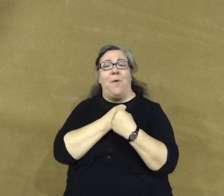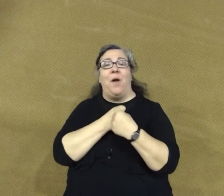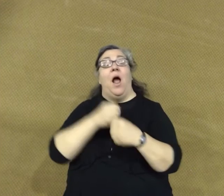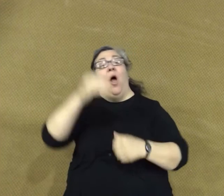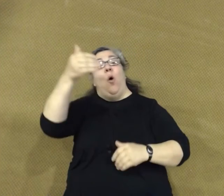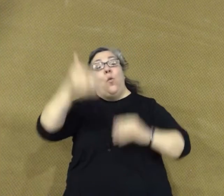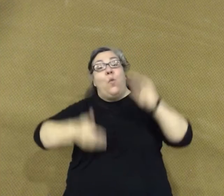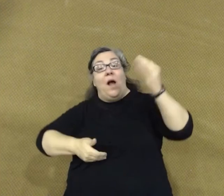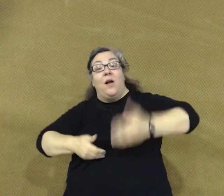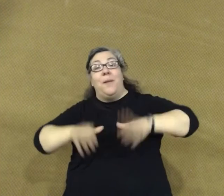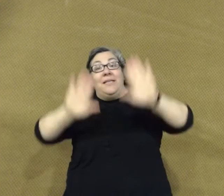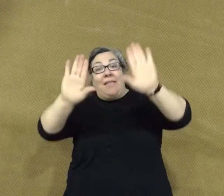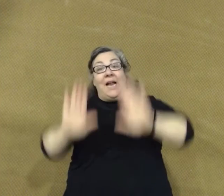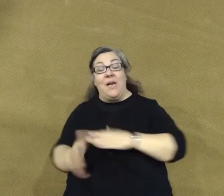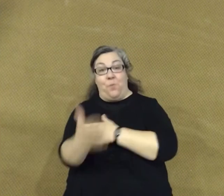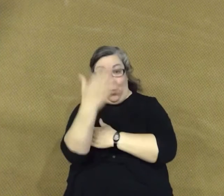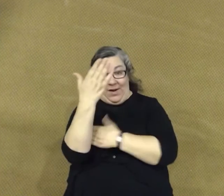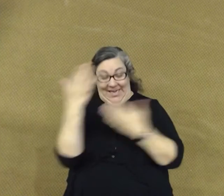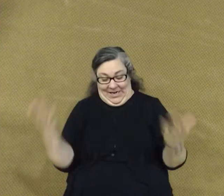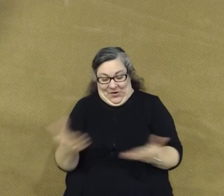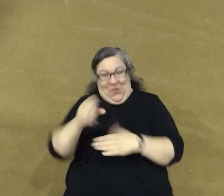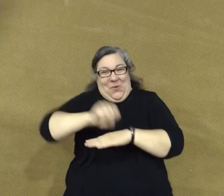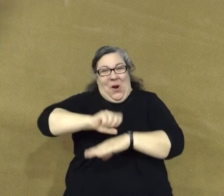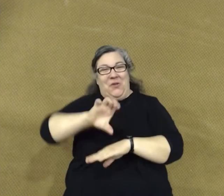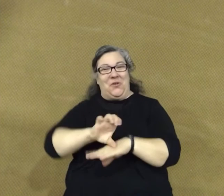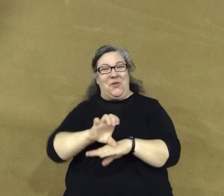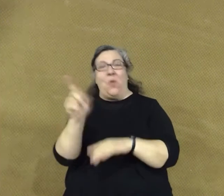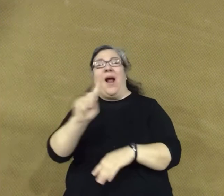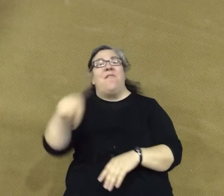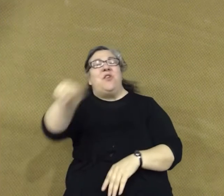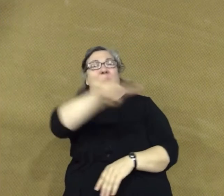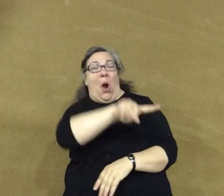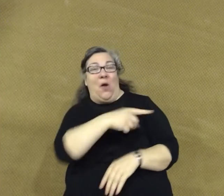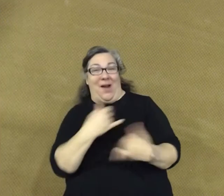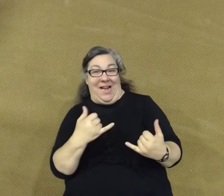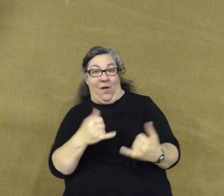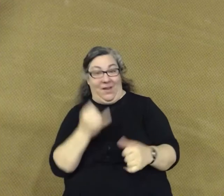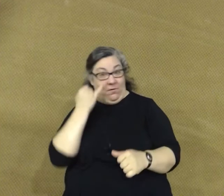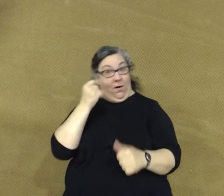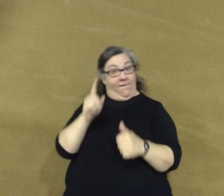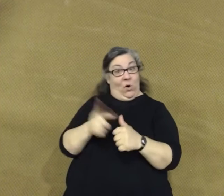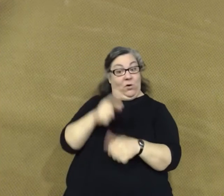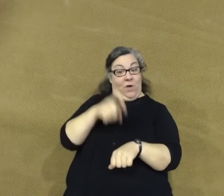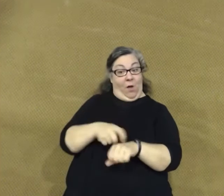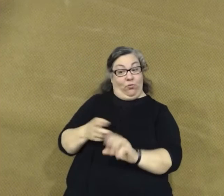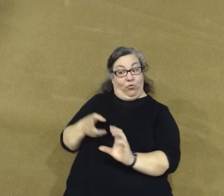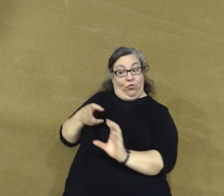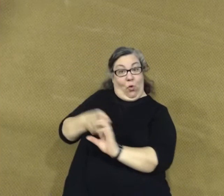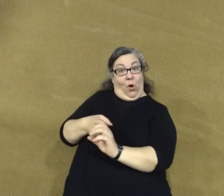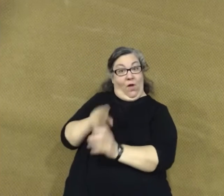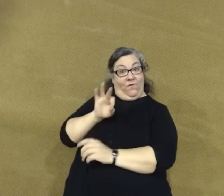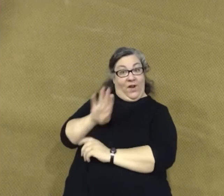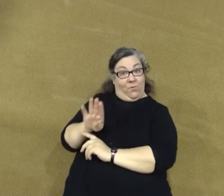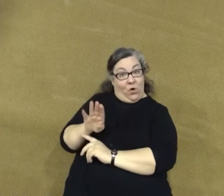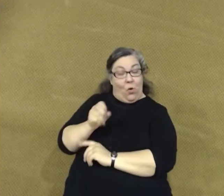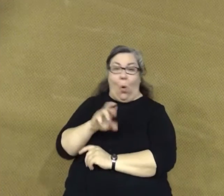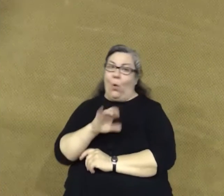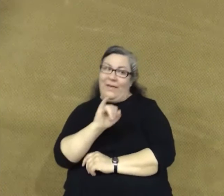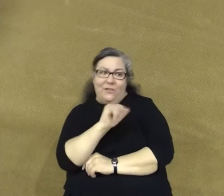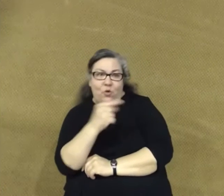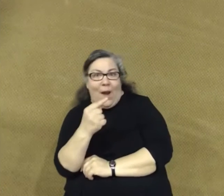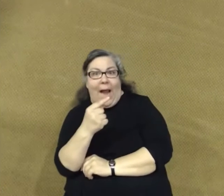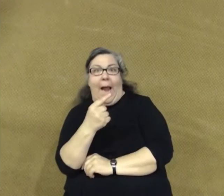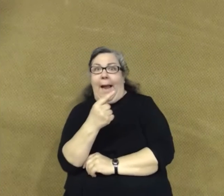welcome to Sunday morning at the Rock Church, wherever you are. If this is your first time to join us on Facebook or